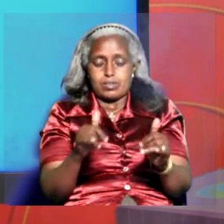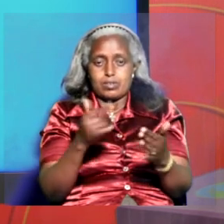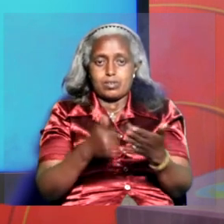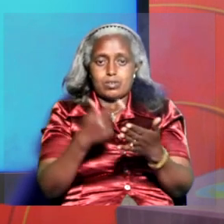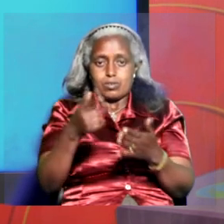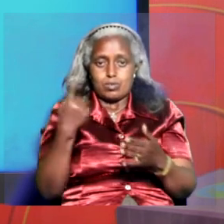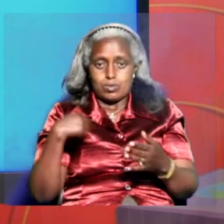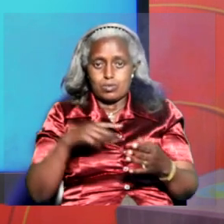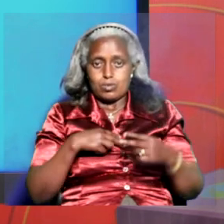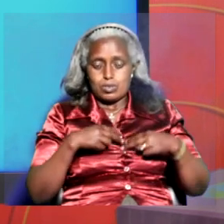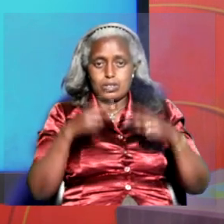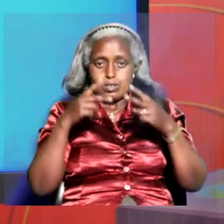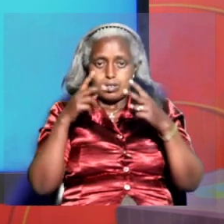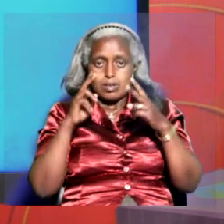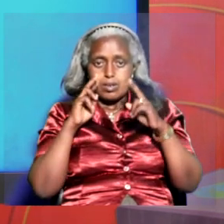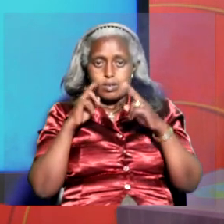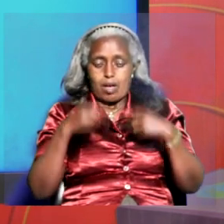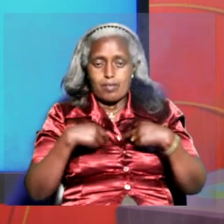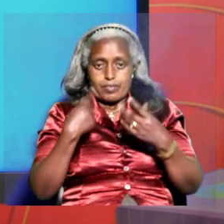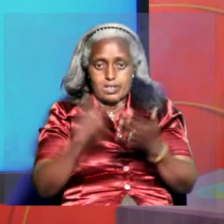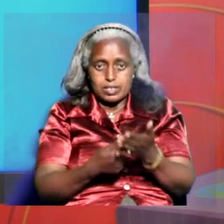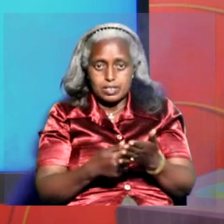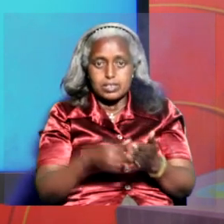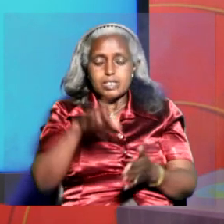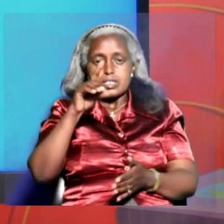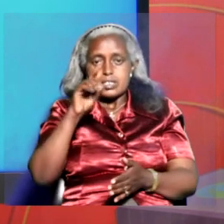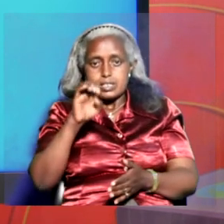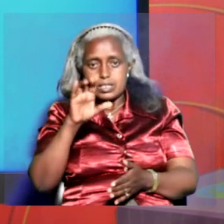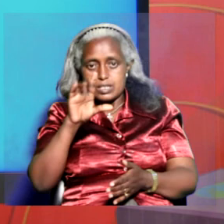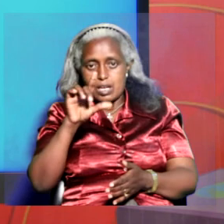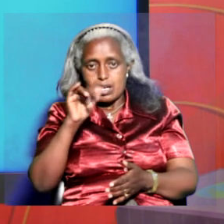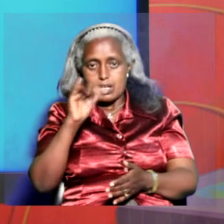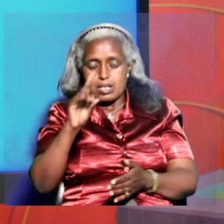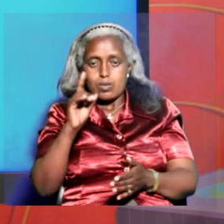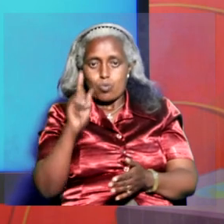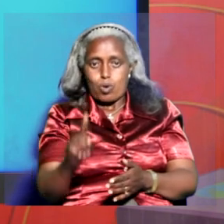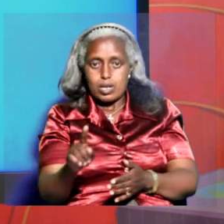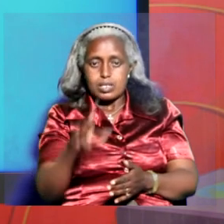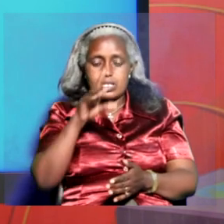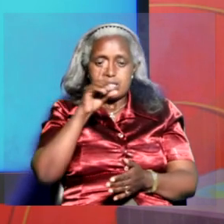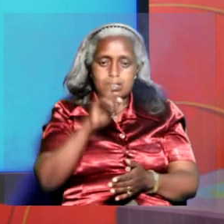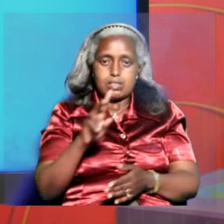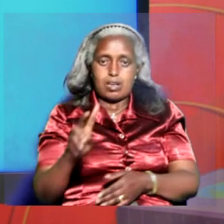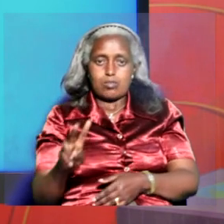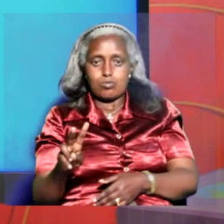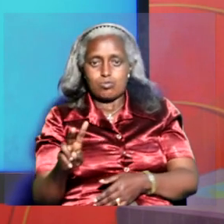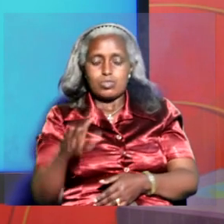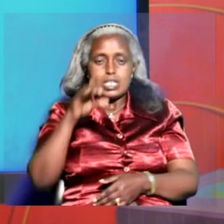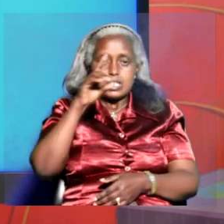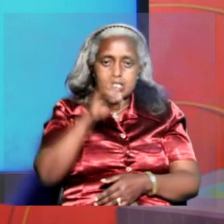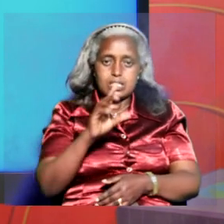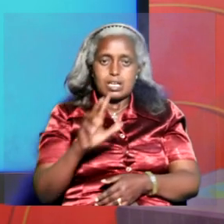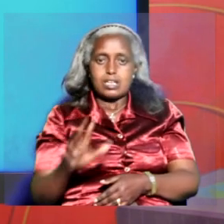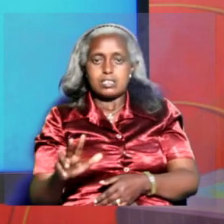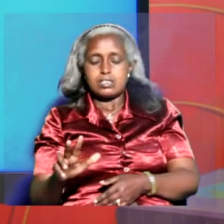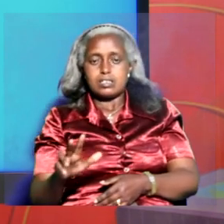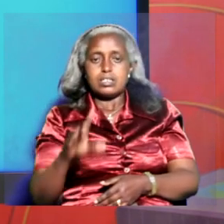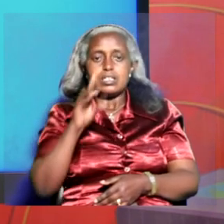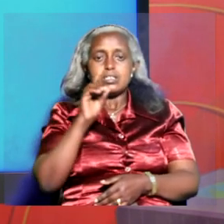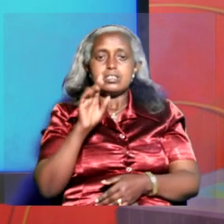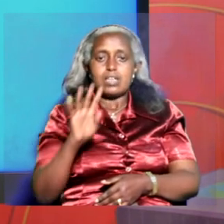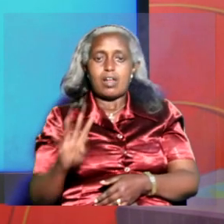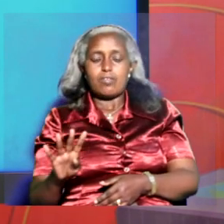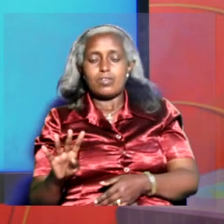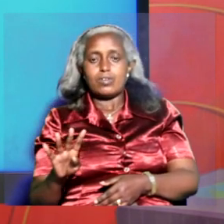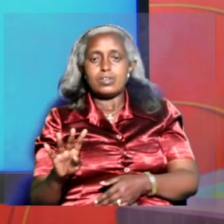you will have here decile 1, decile 2, decile 3,